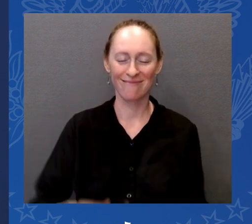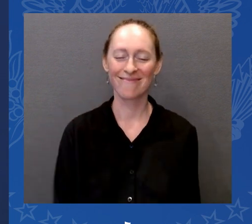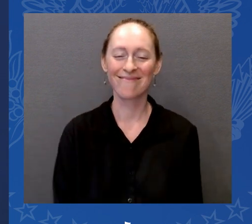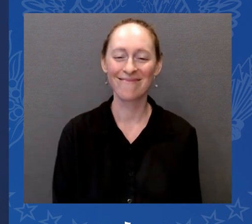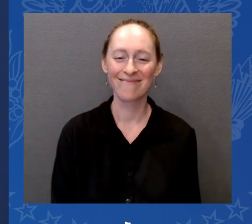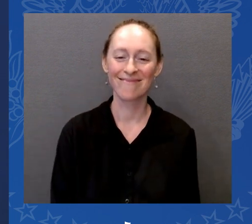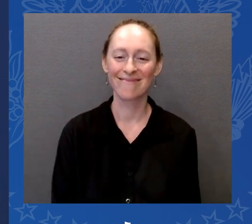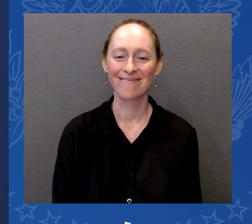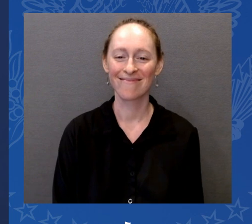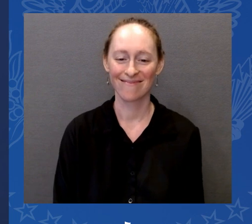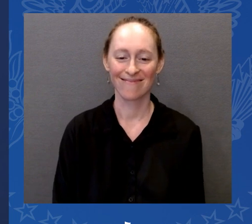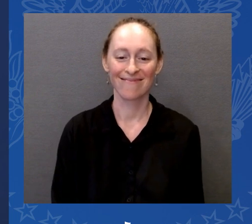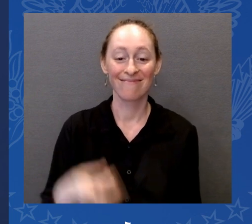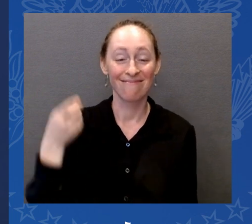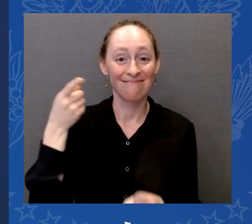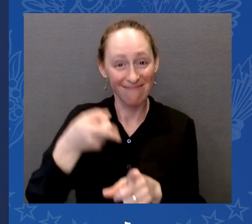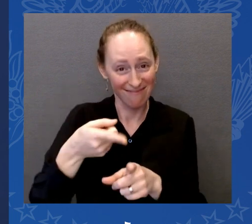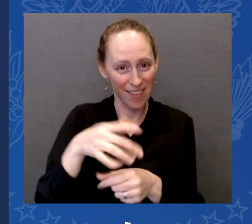York.